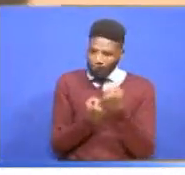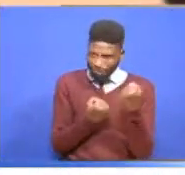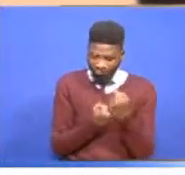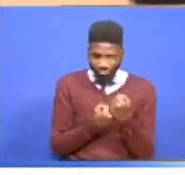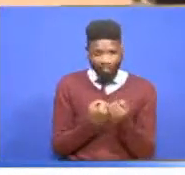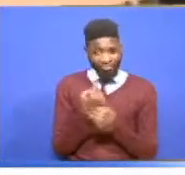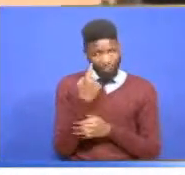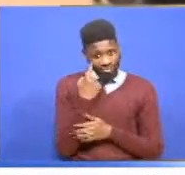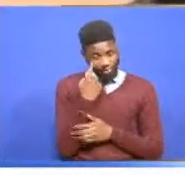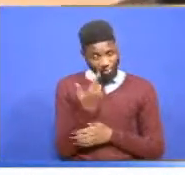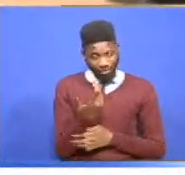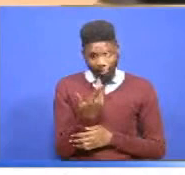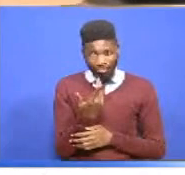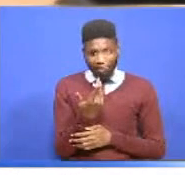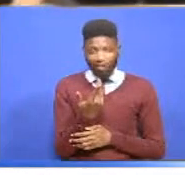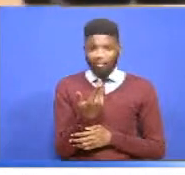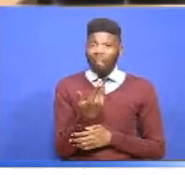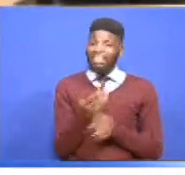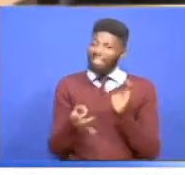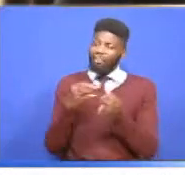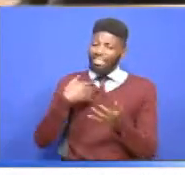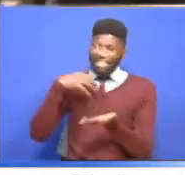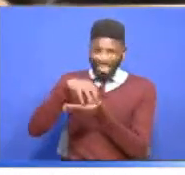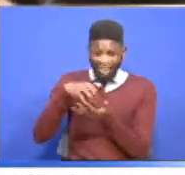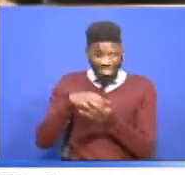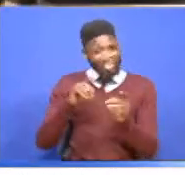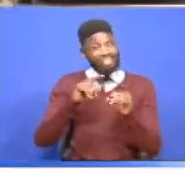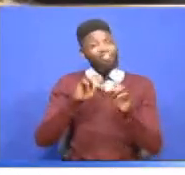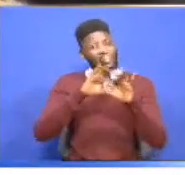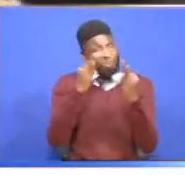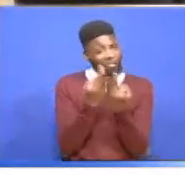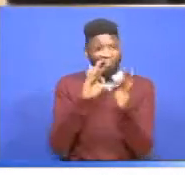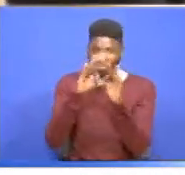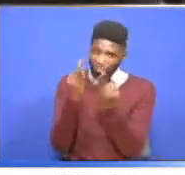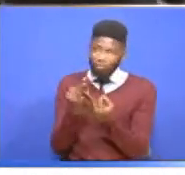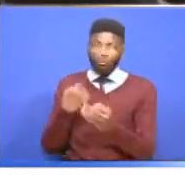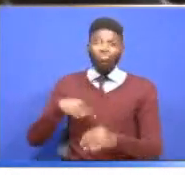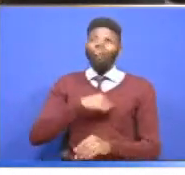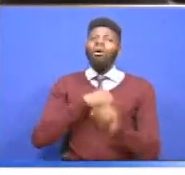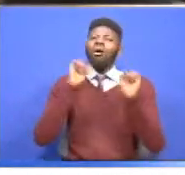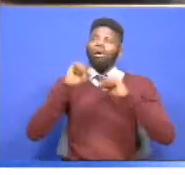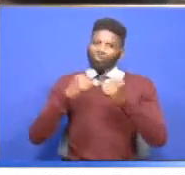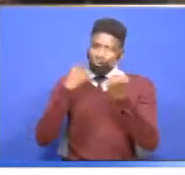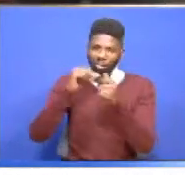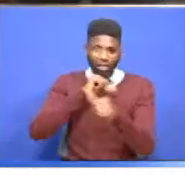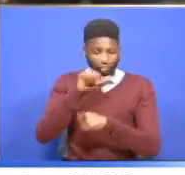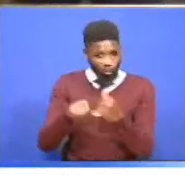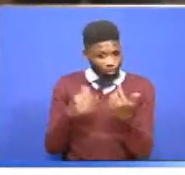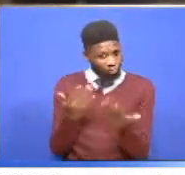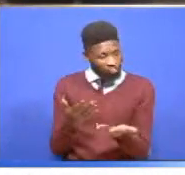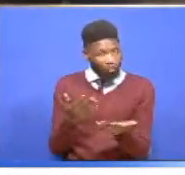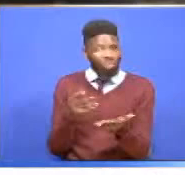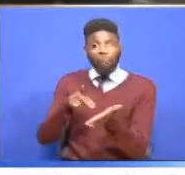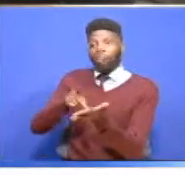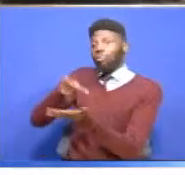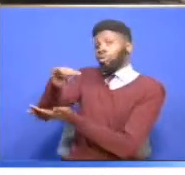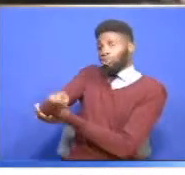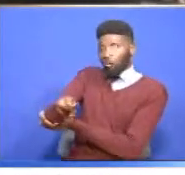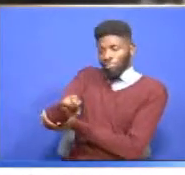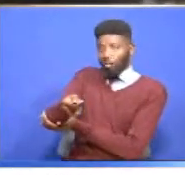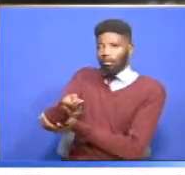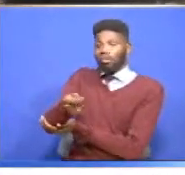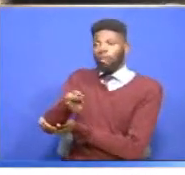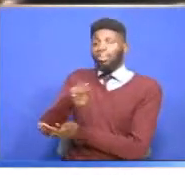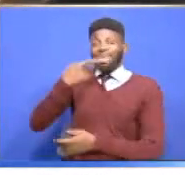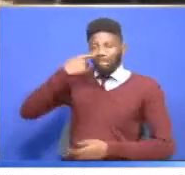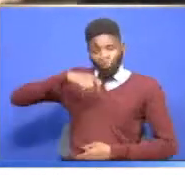a case which is pointing to nepotism, we can talk about issues like procurement, probably where you are indirectly there. Us, as in Kitui County,